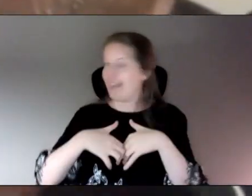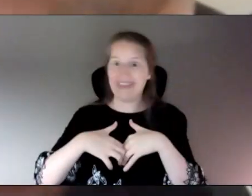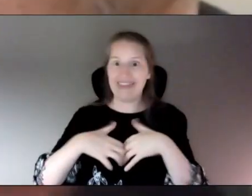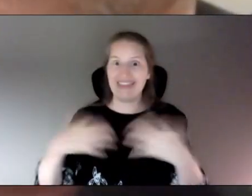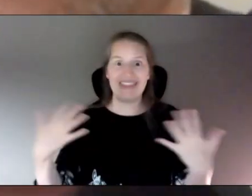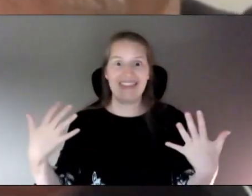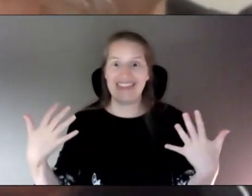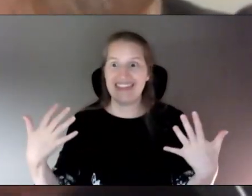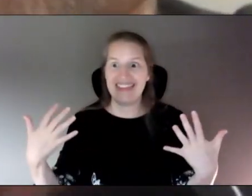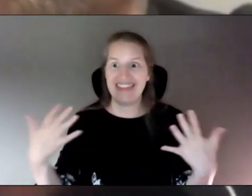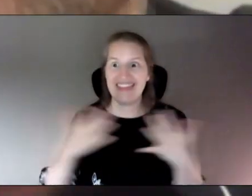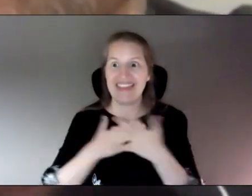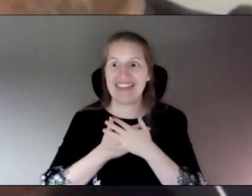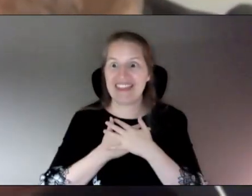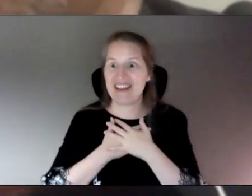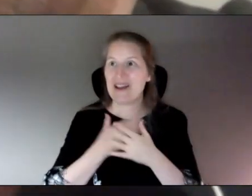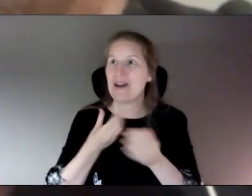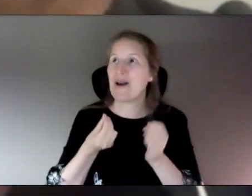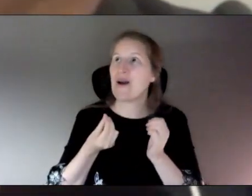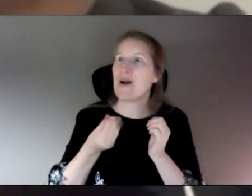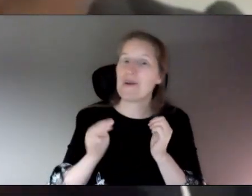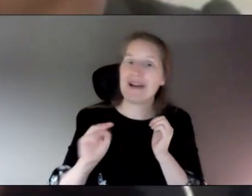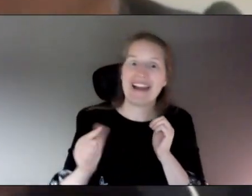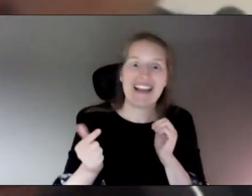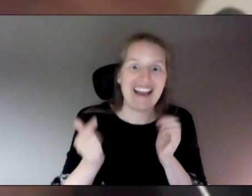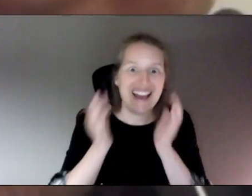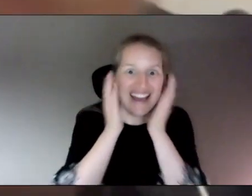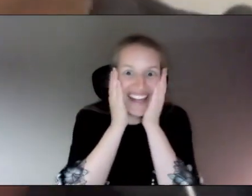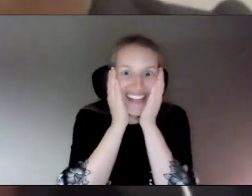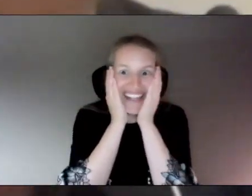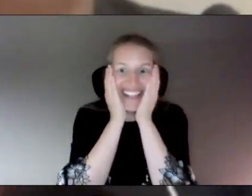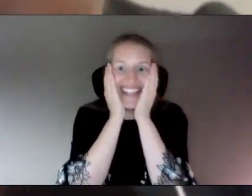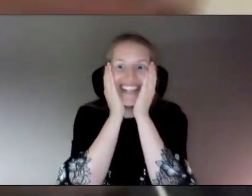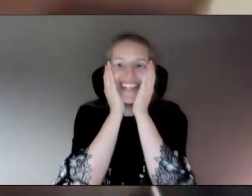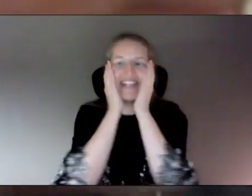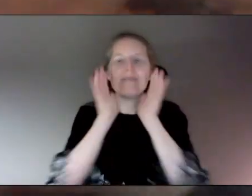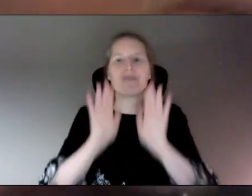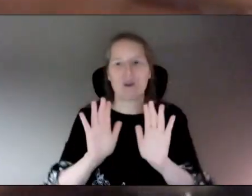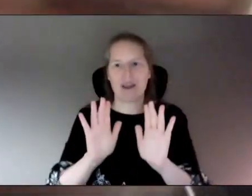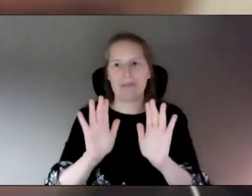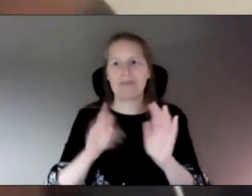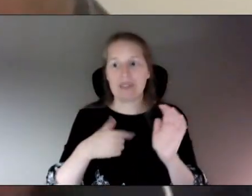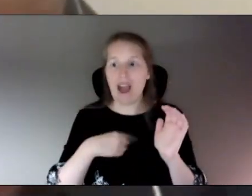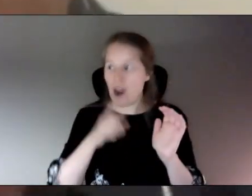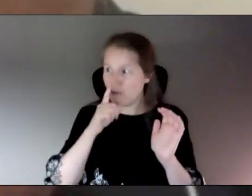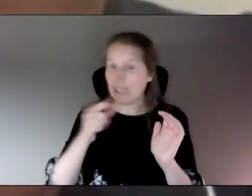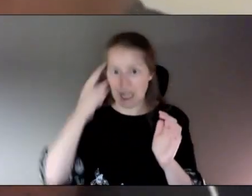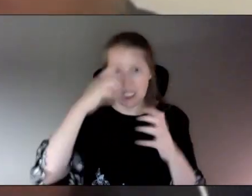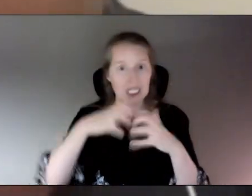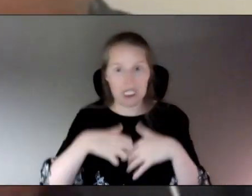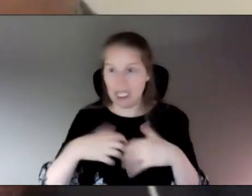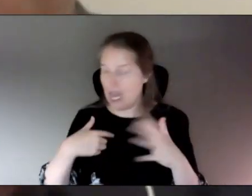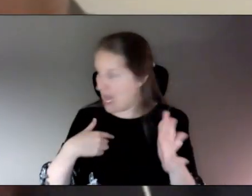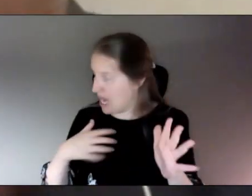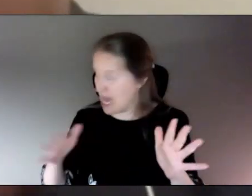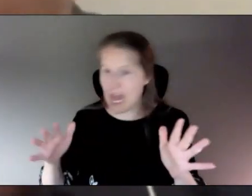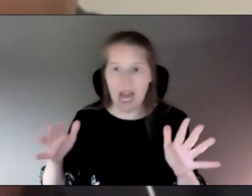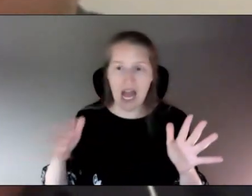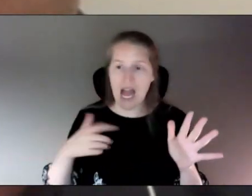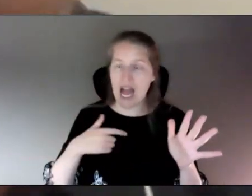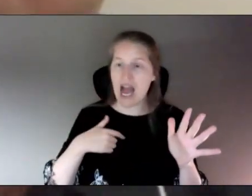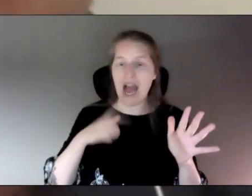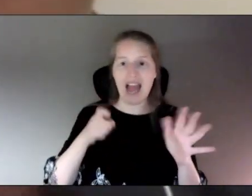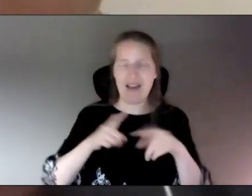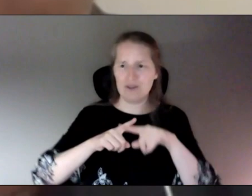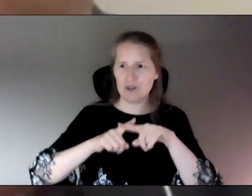Oh my God. Okay, you know, I really did lose my marbles. I think I'm gonna have to rely